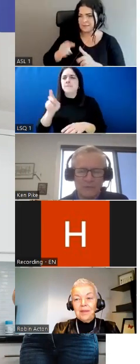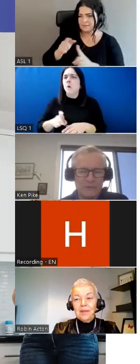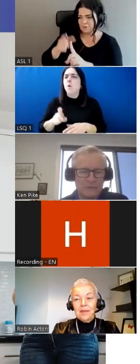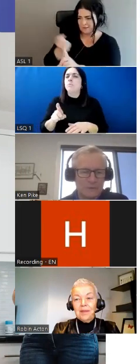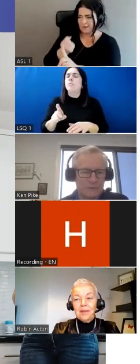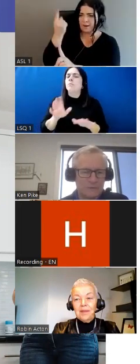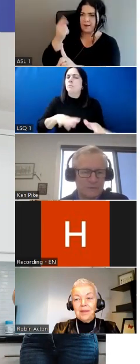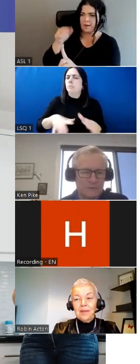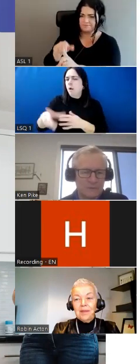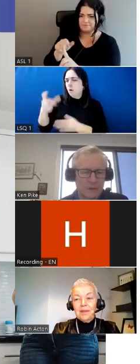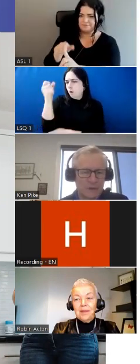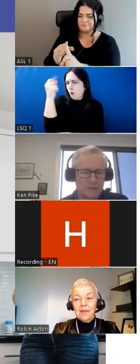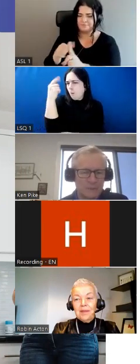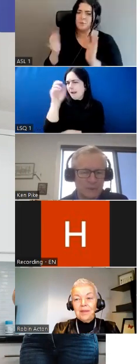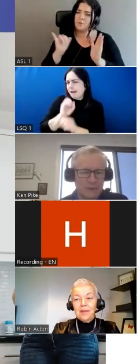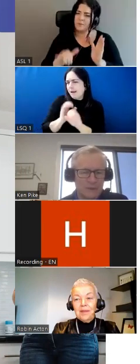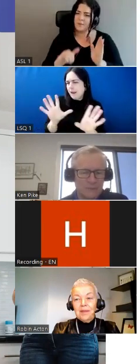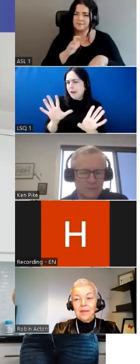to give those